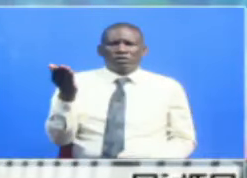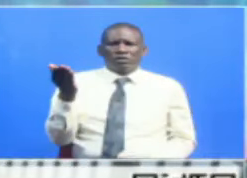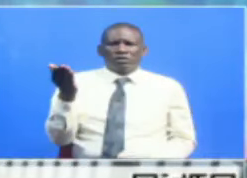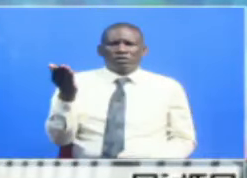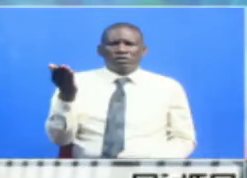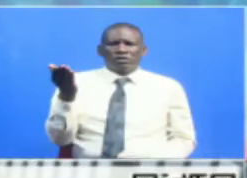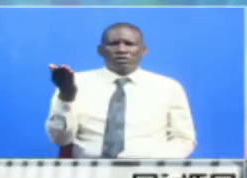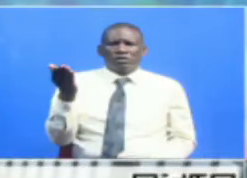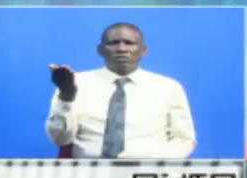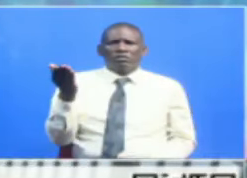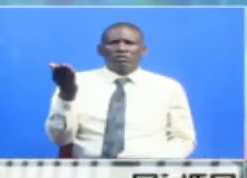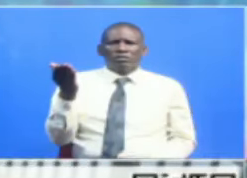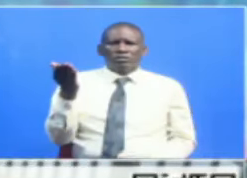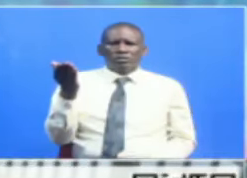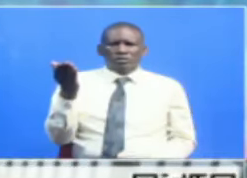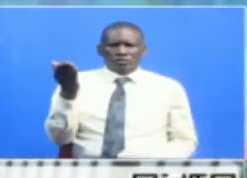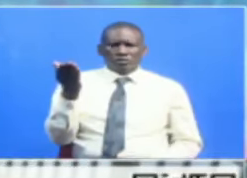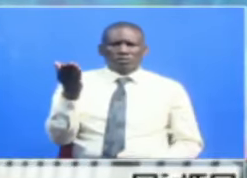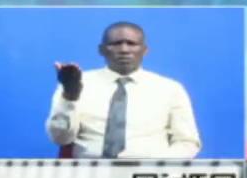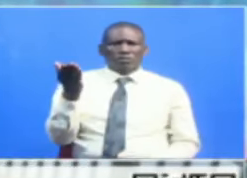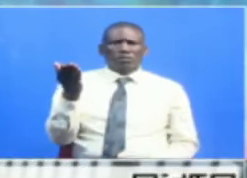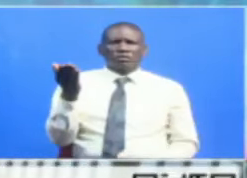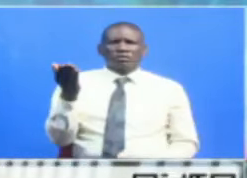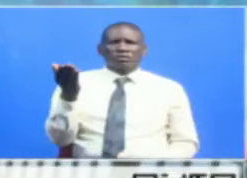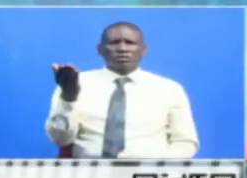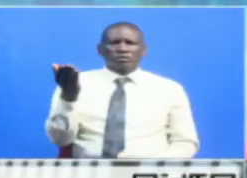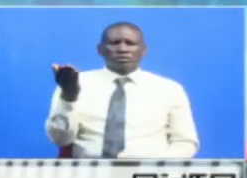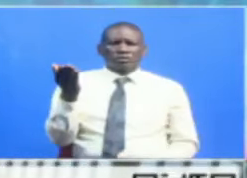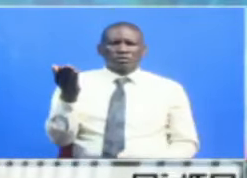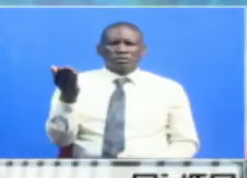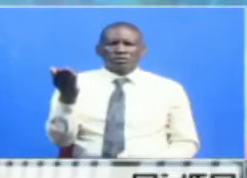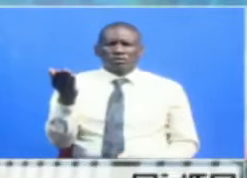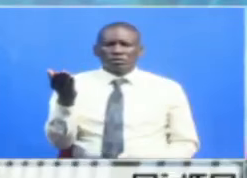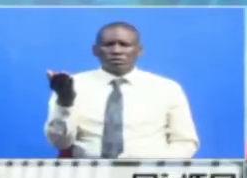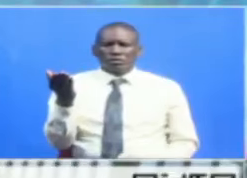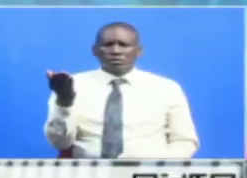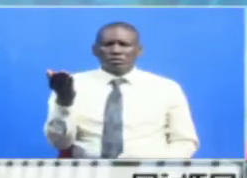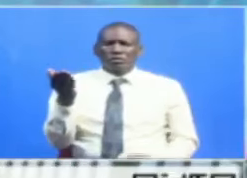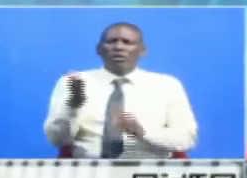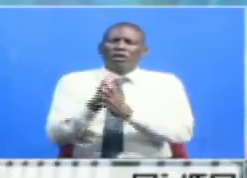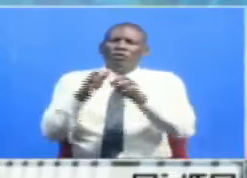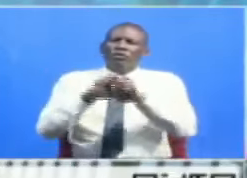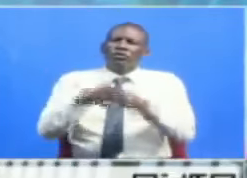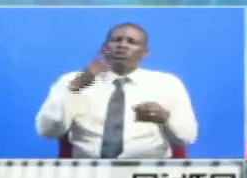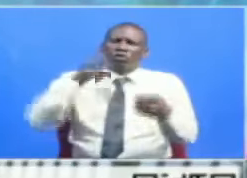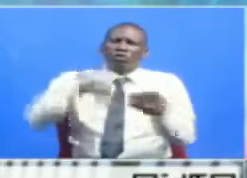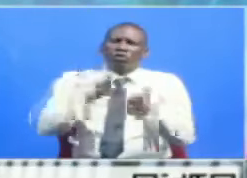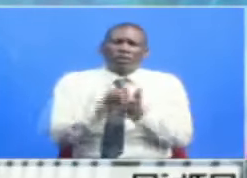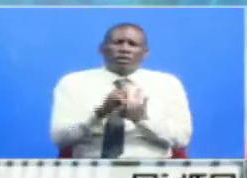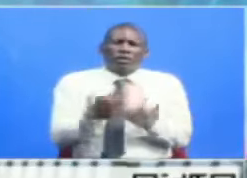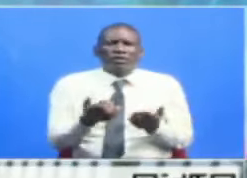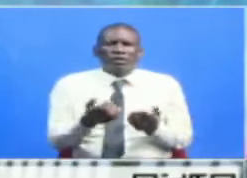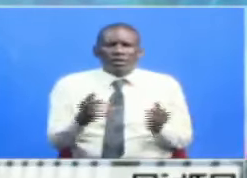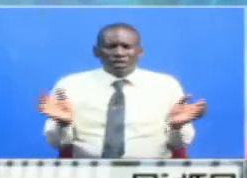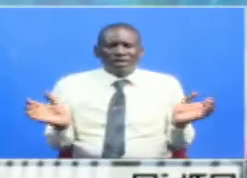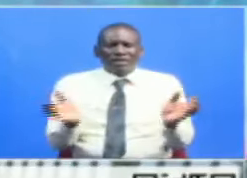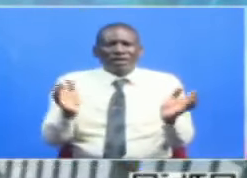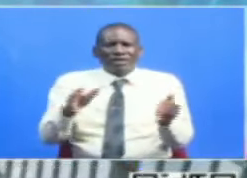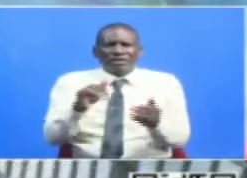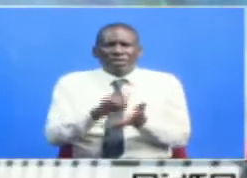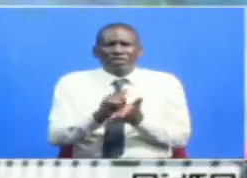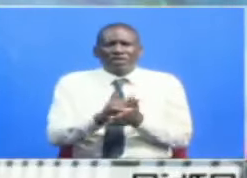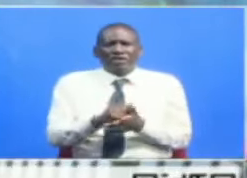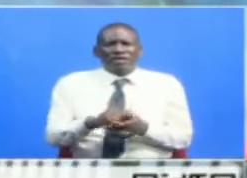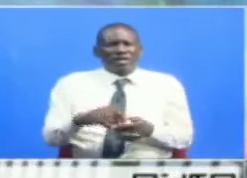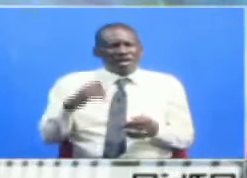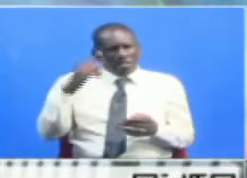affected retailer, but also for the industry as a whole." And it adds that it encourages a thoughtful review of